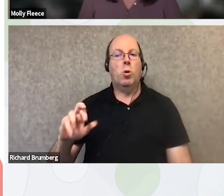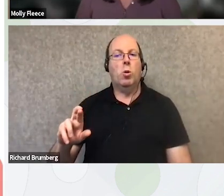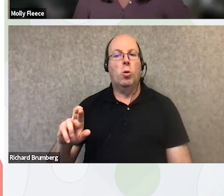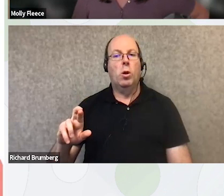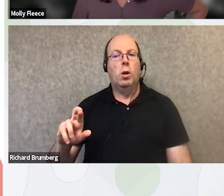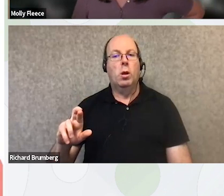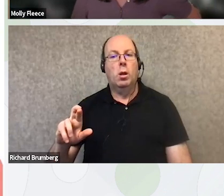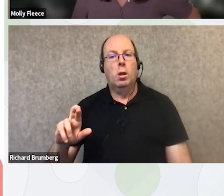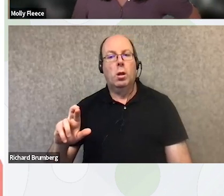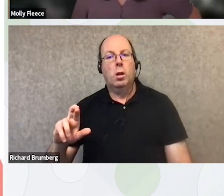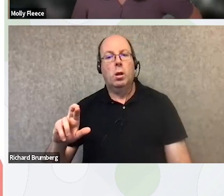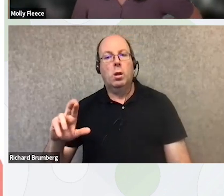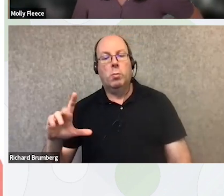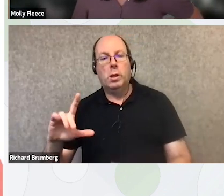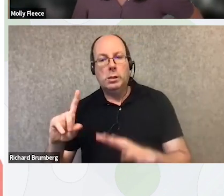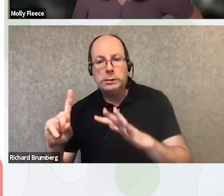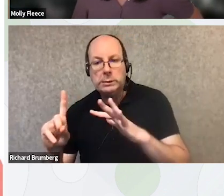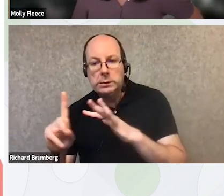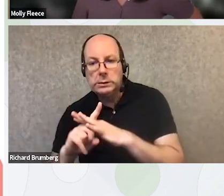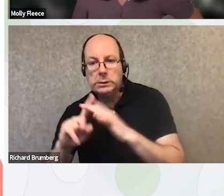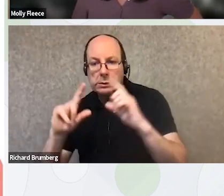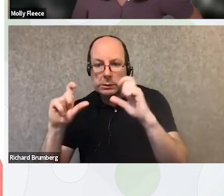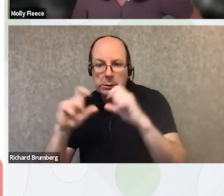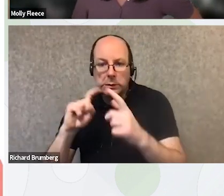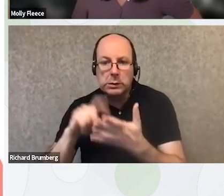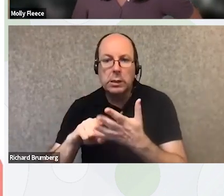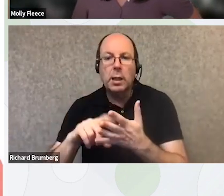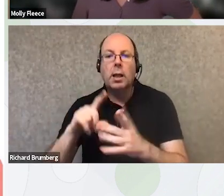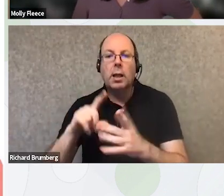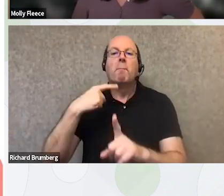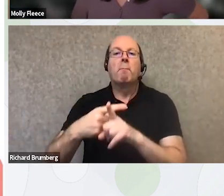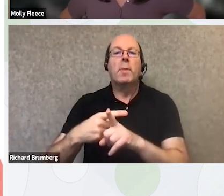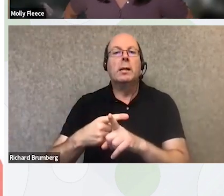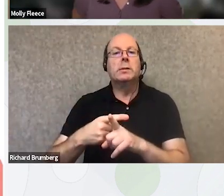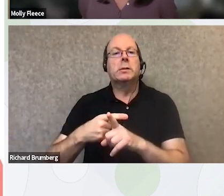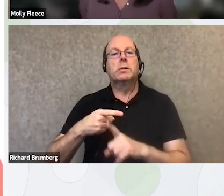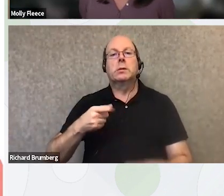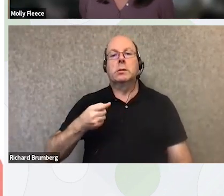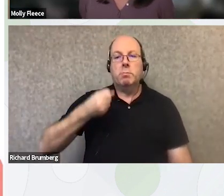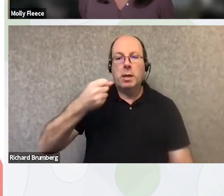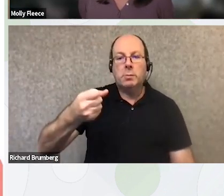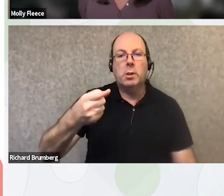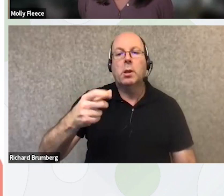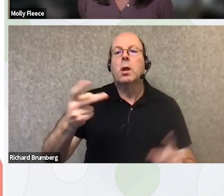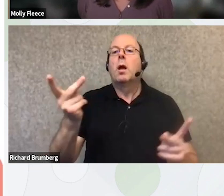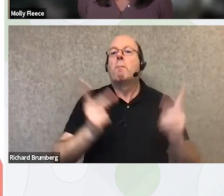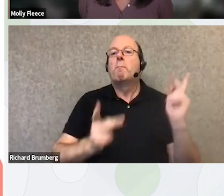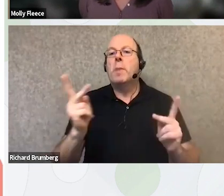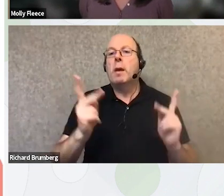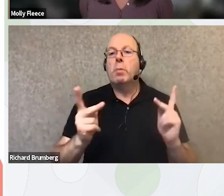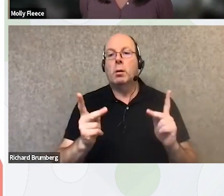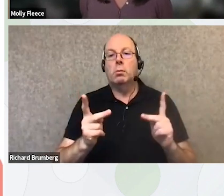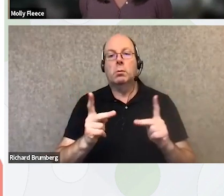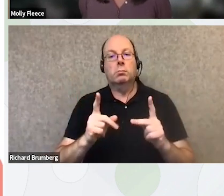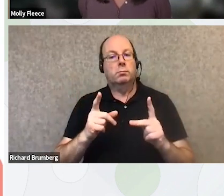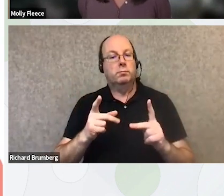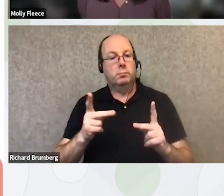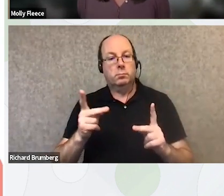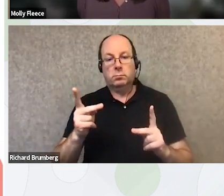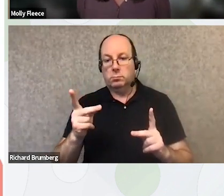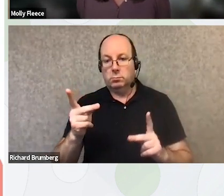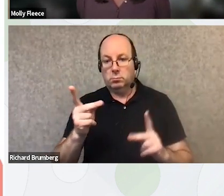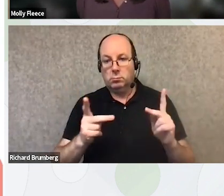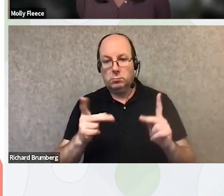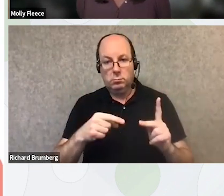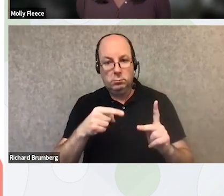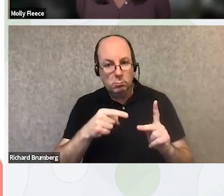detection. And then thinking about placement. So patients who are confirmed to have one of these respiratory